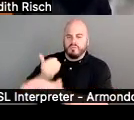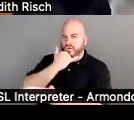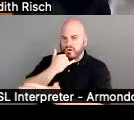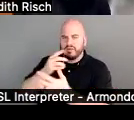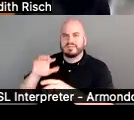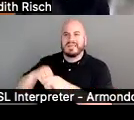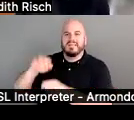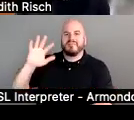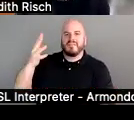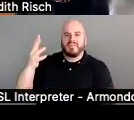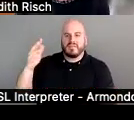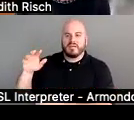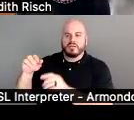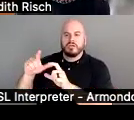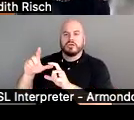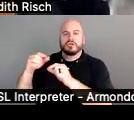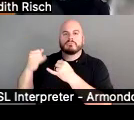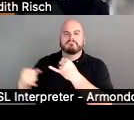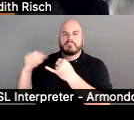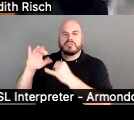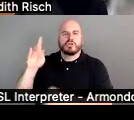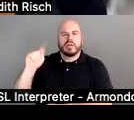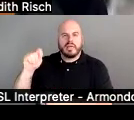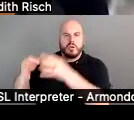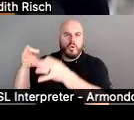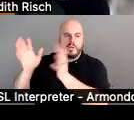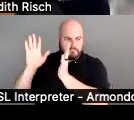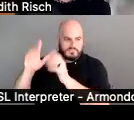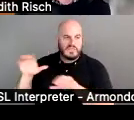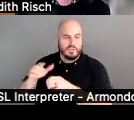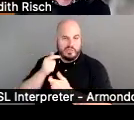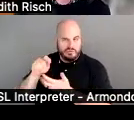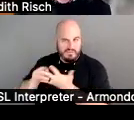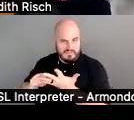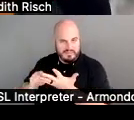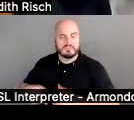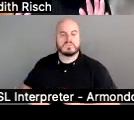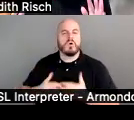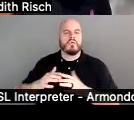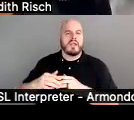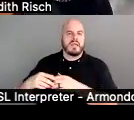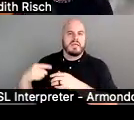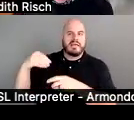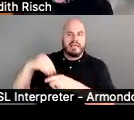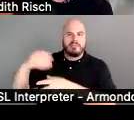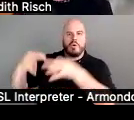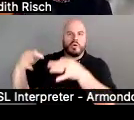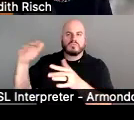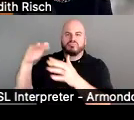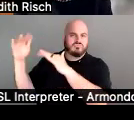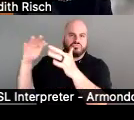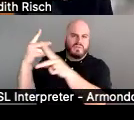which just does some interesting things. So there is litigation already on these regs. With that